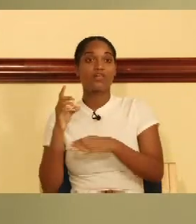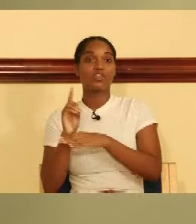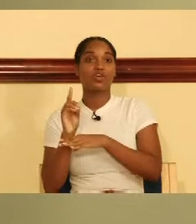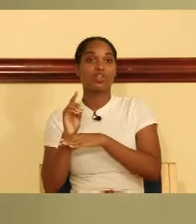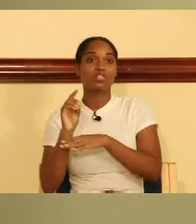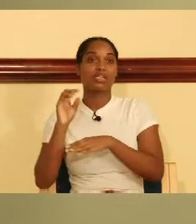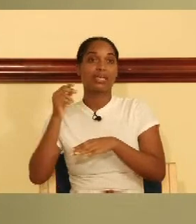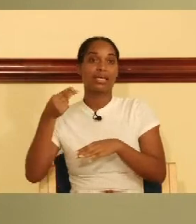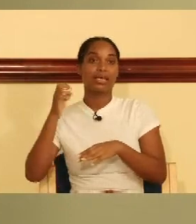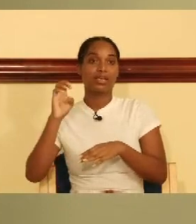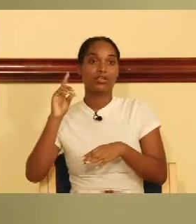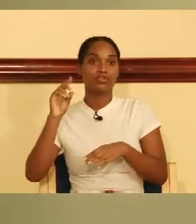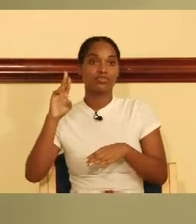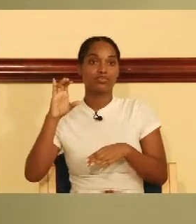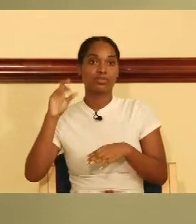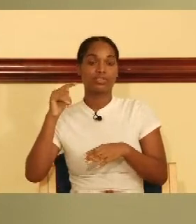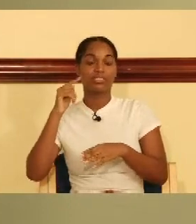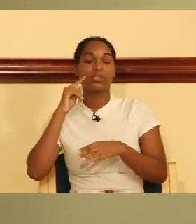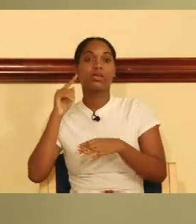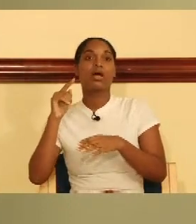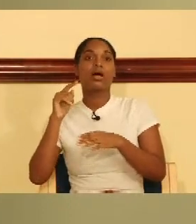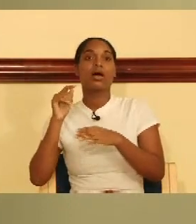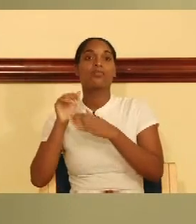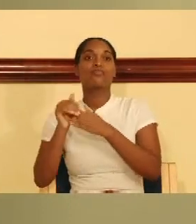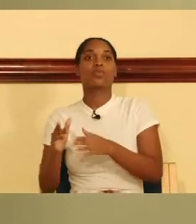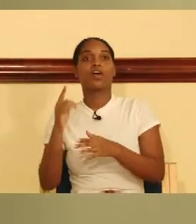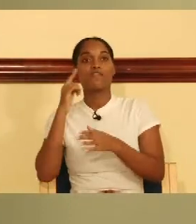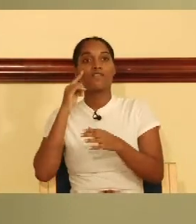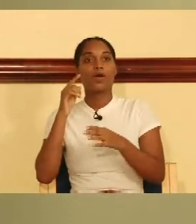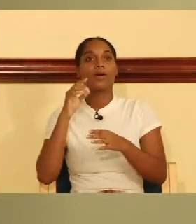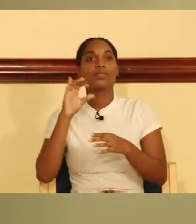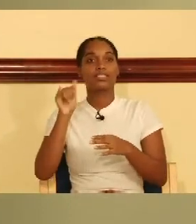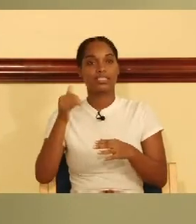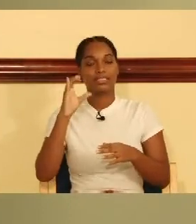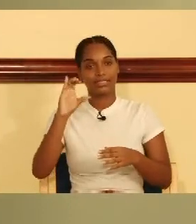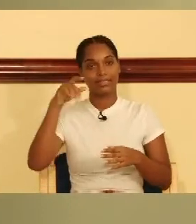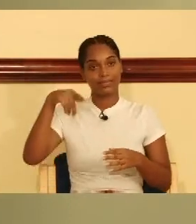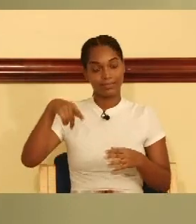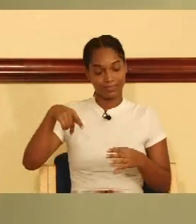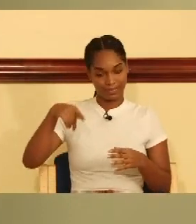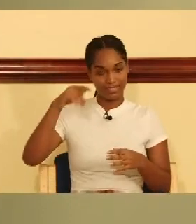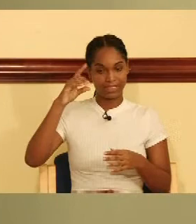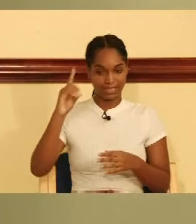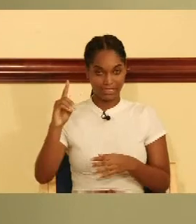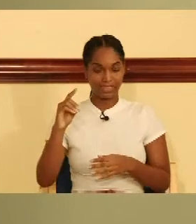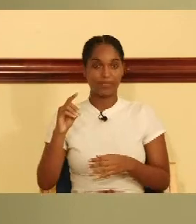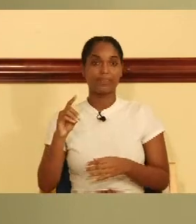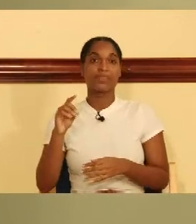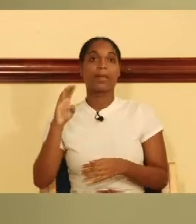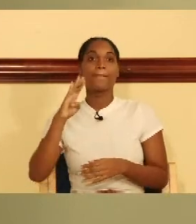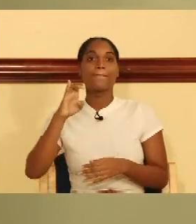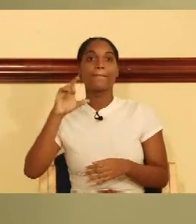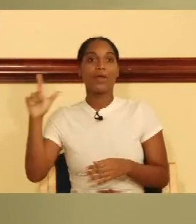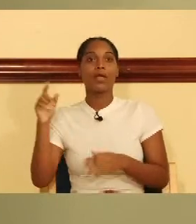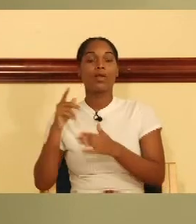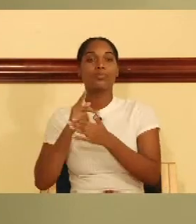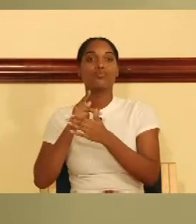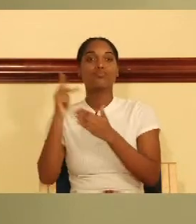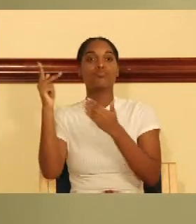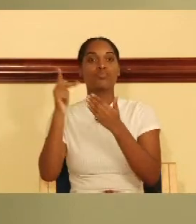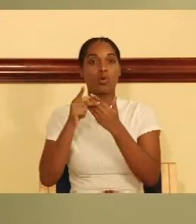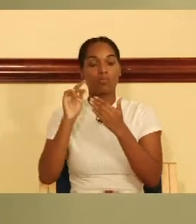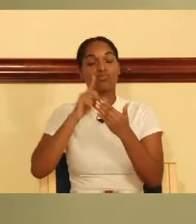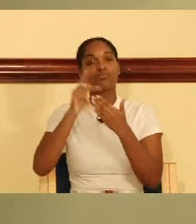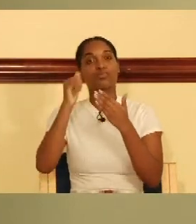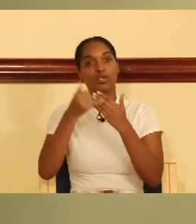Christine Hendricks, Executive Director of the Jamaica Council for Persons with Disabilities. Kimberly Bell, Project Coordinator